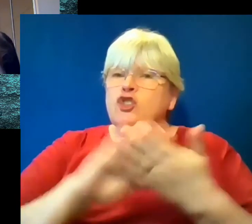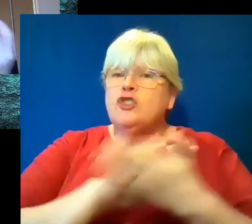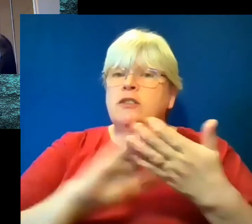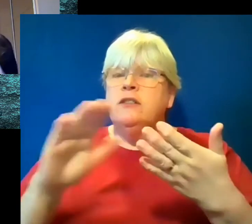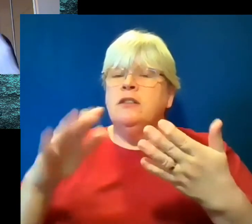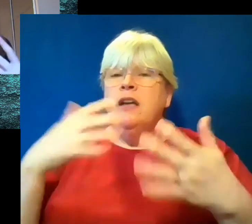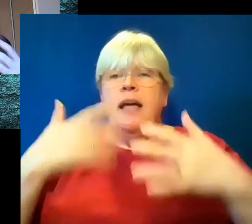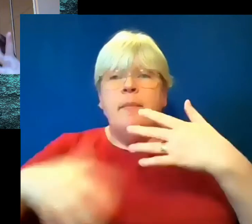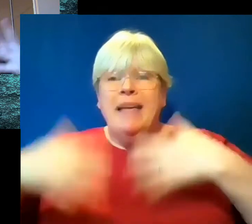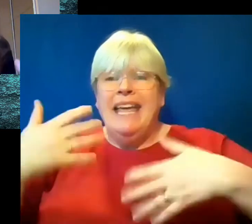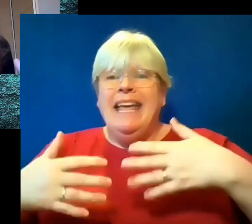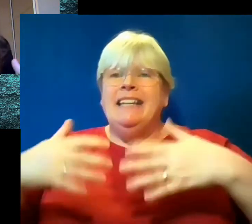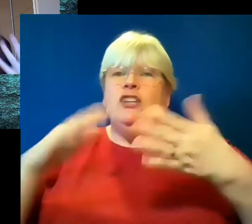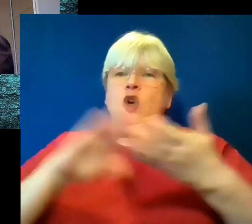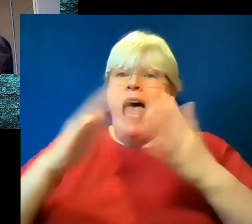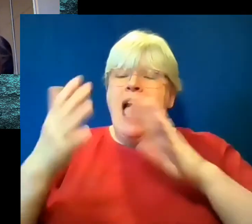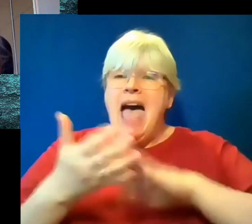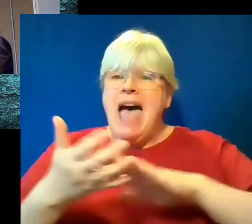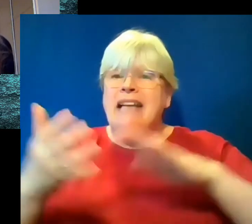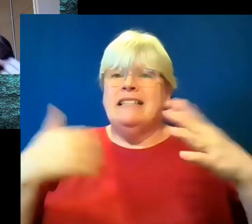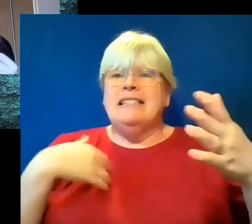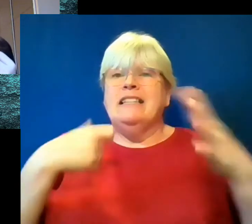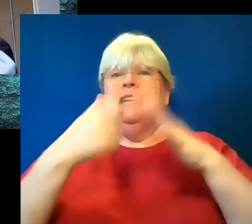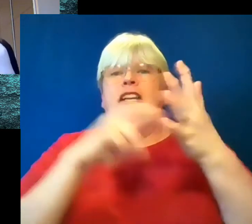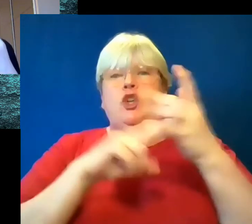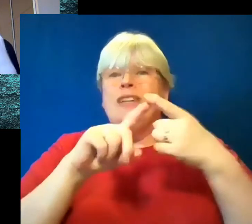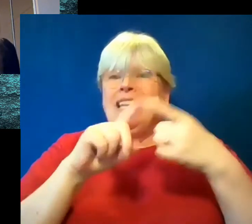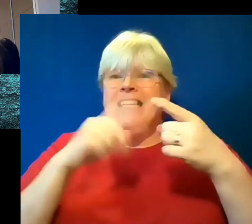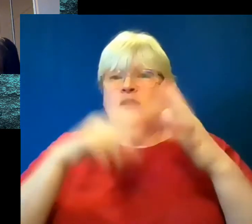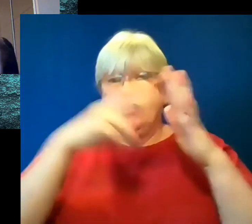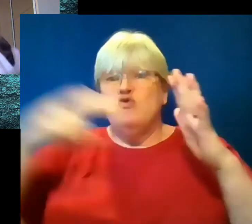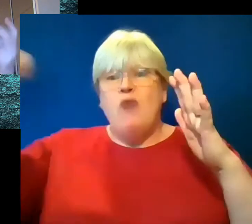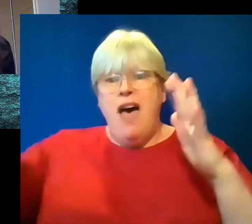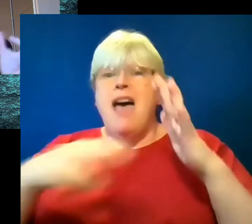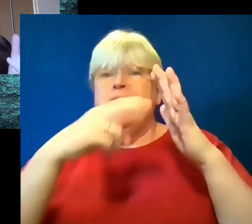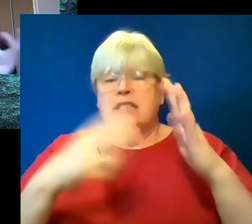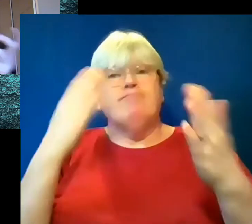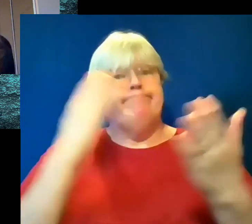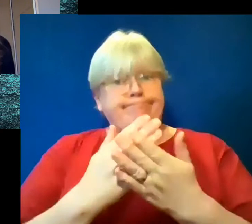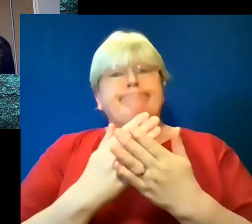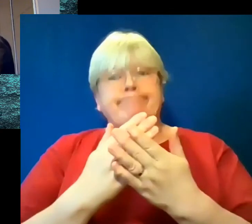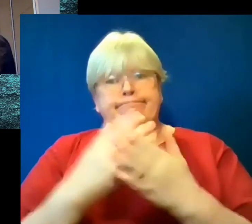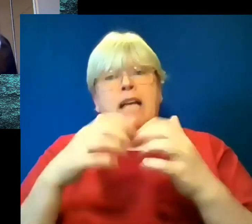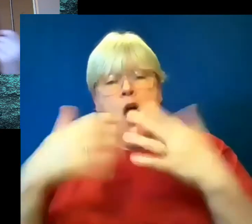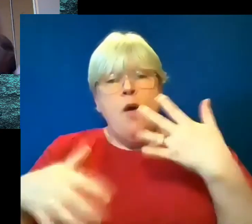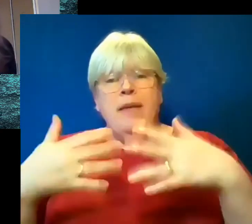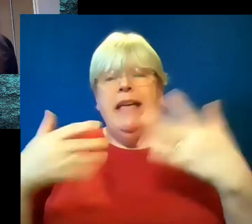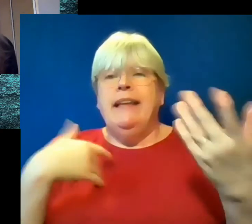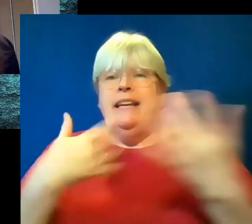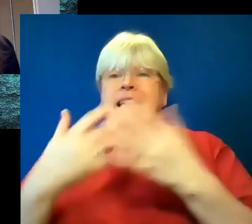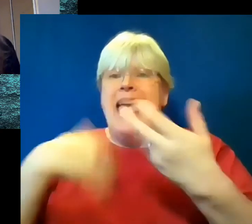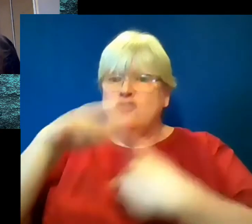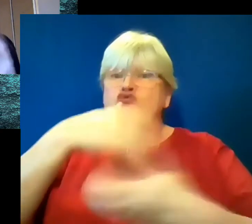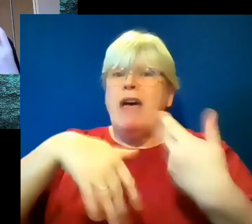aches in your hands and knees when you fly on a trapeze, those are real. The ways that Arcady interacts with his dogs, that's based on real